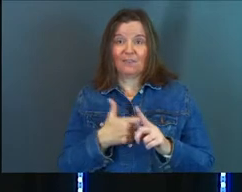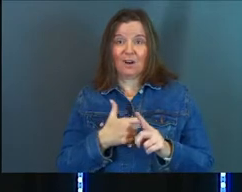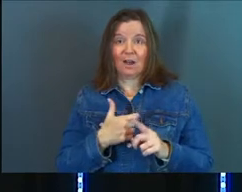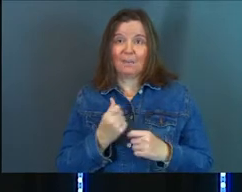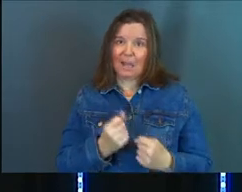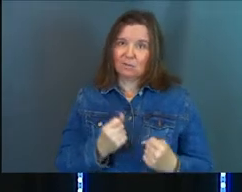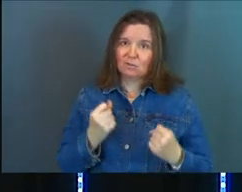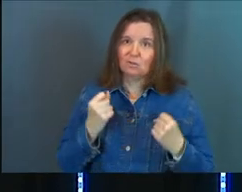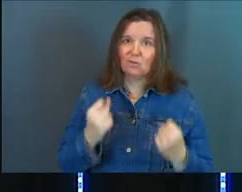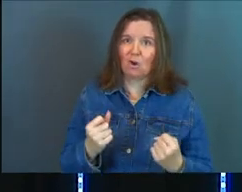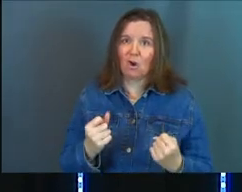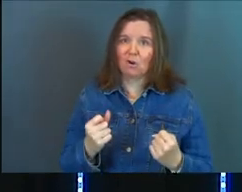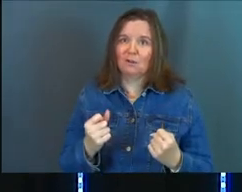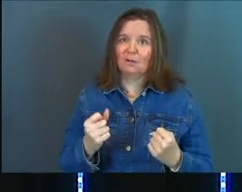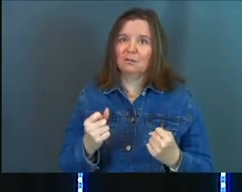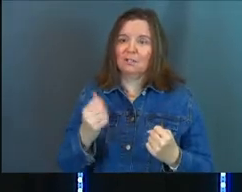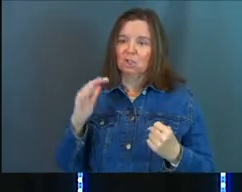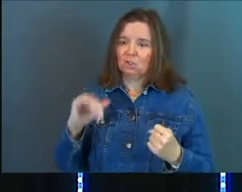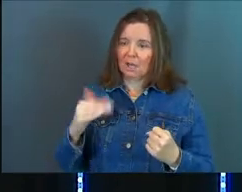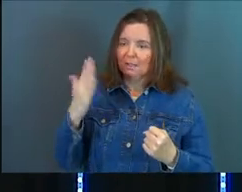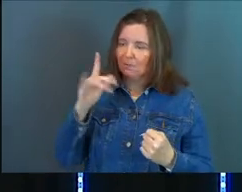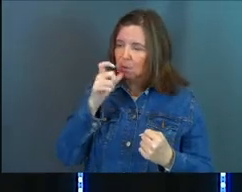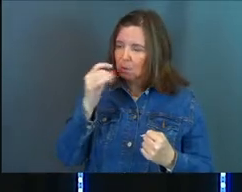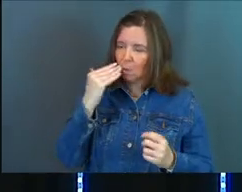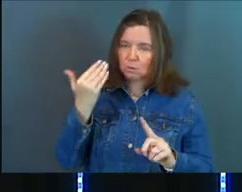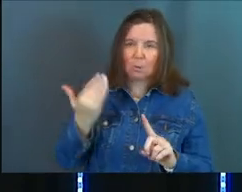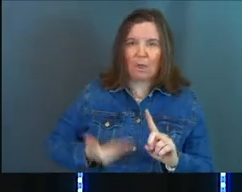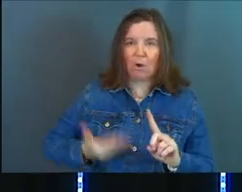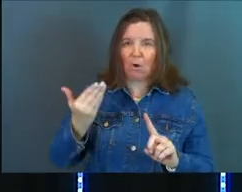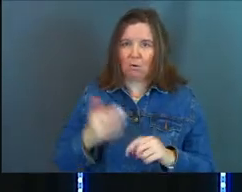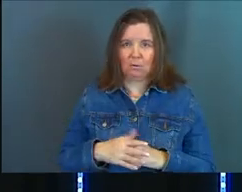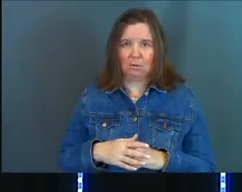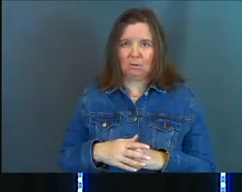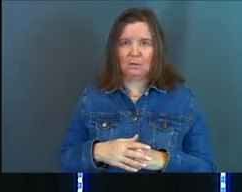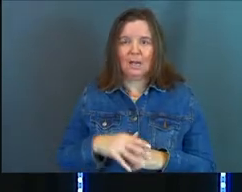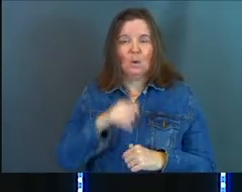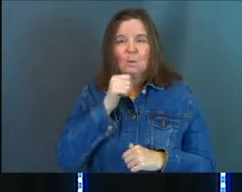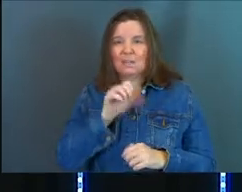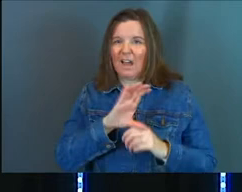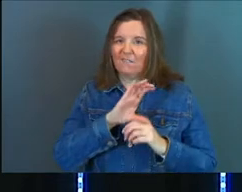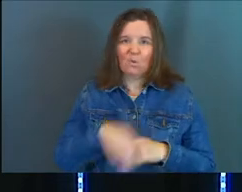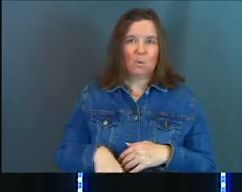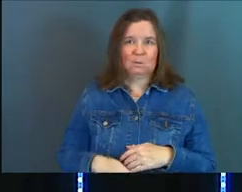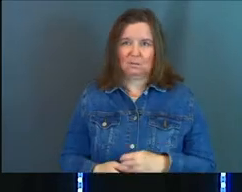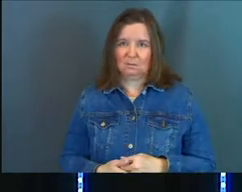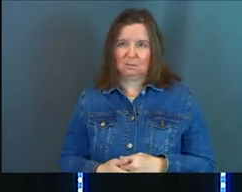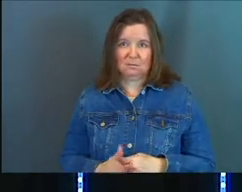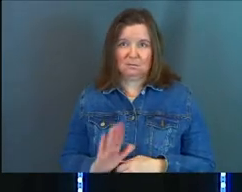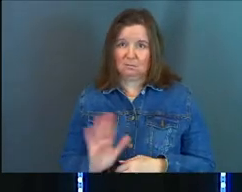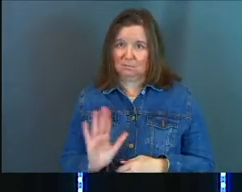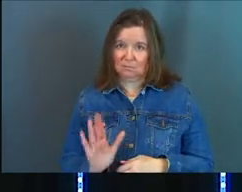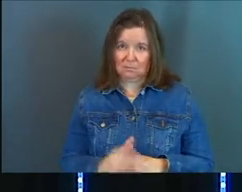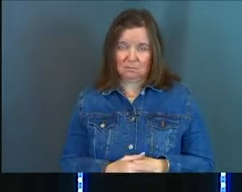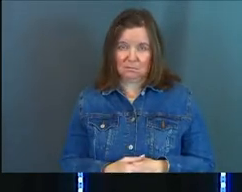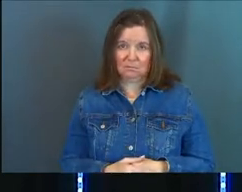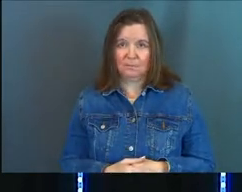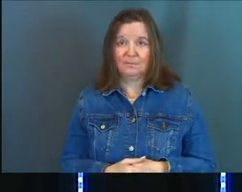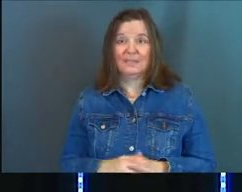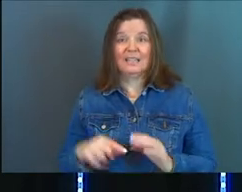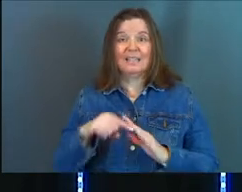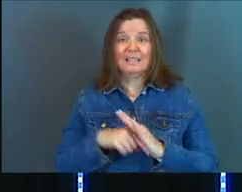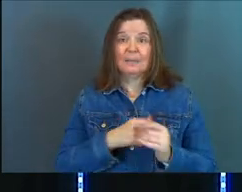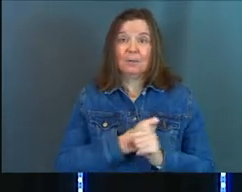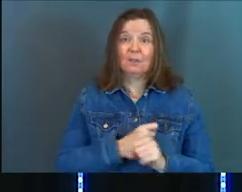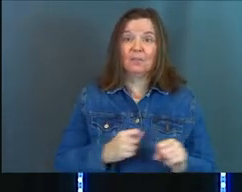from a strong child of God who knows who they are and was not forced into it. The deeper